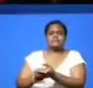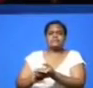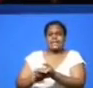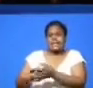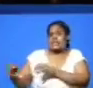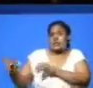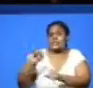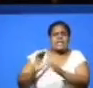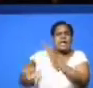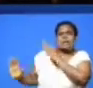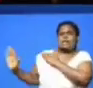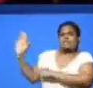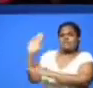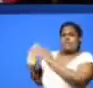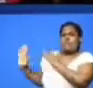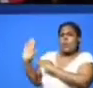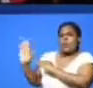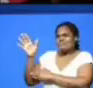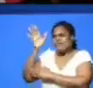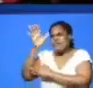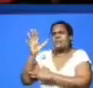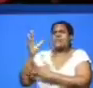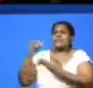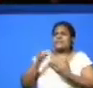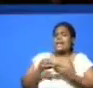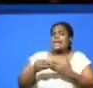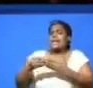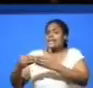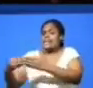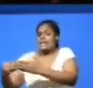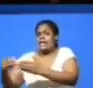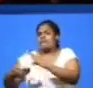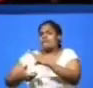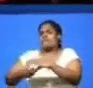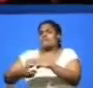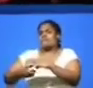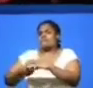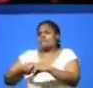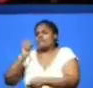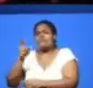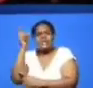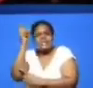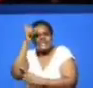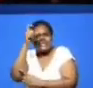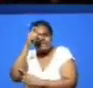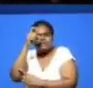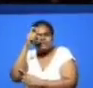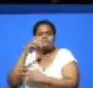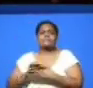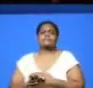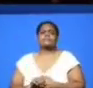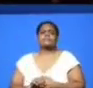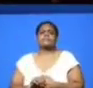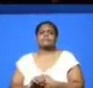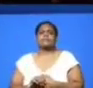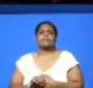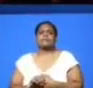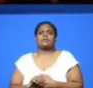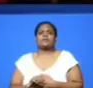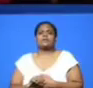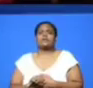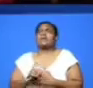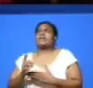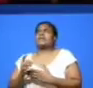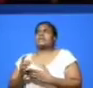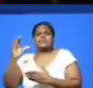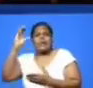fathers when I took them by the hand and bring them out of the land of Egypt. I was a husband